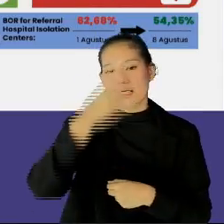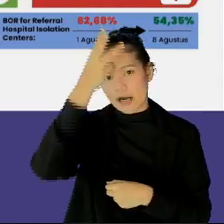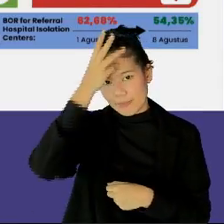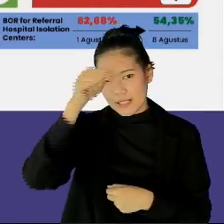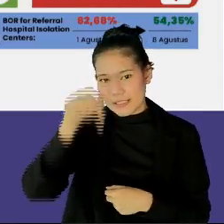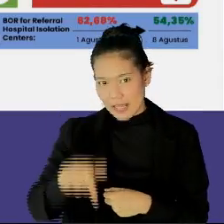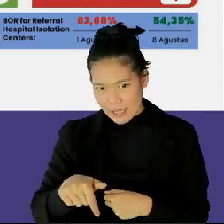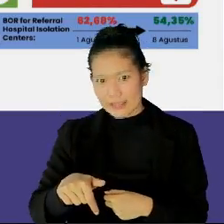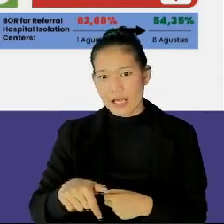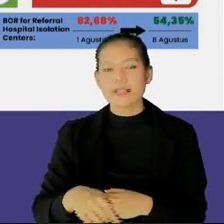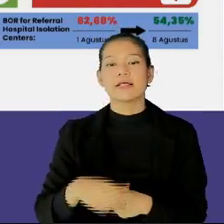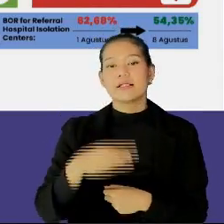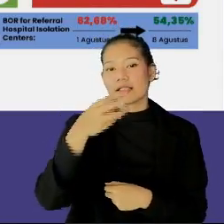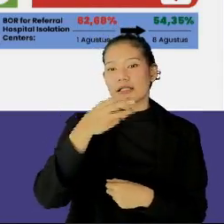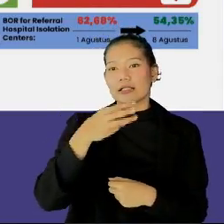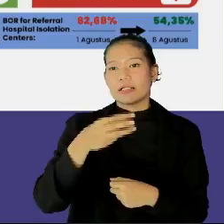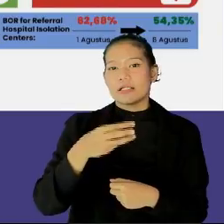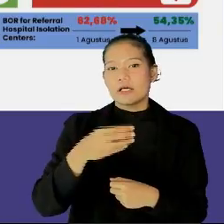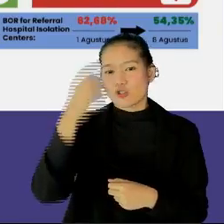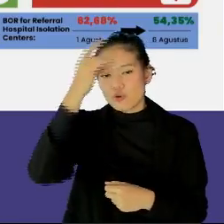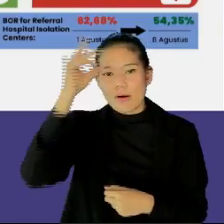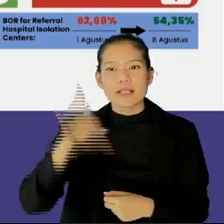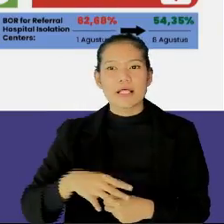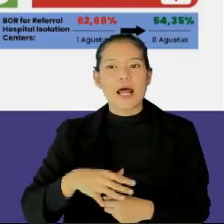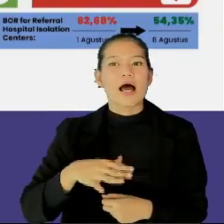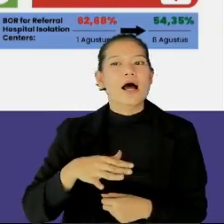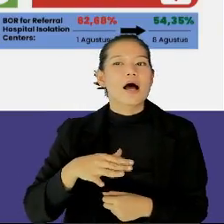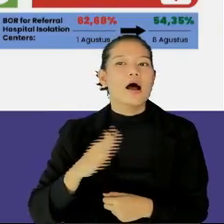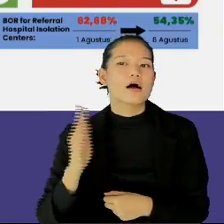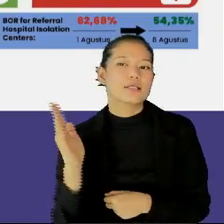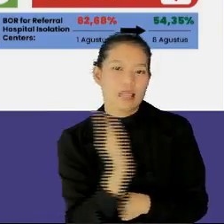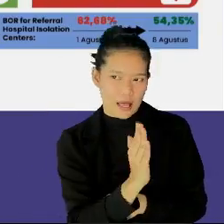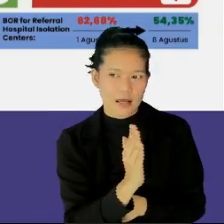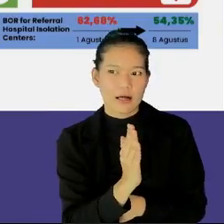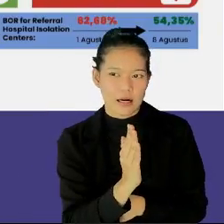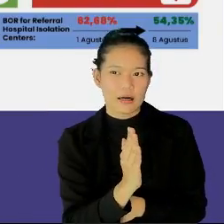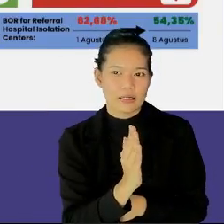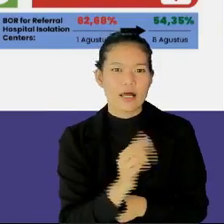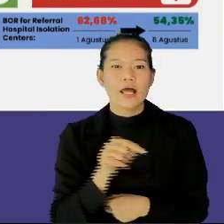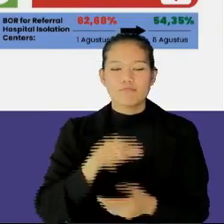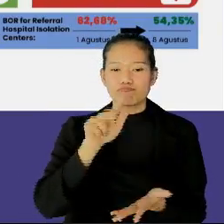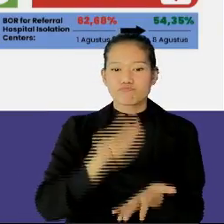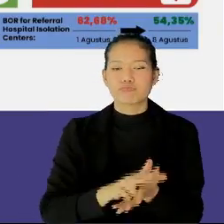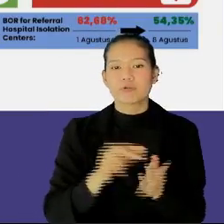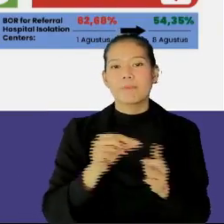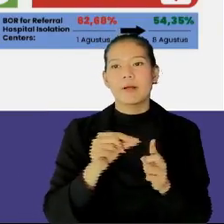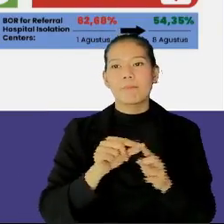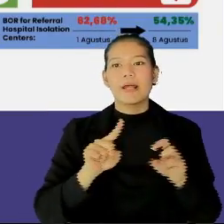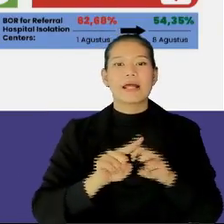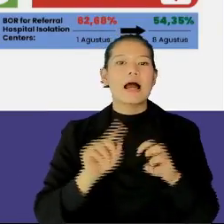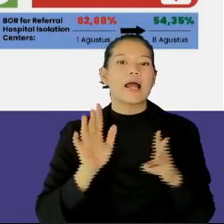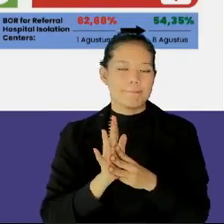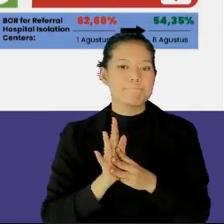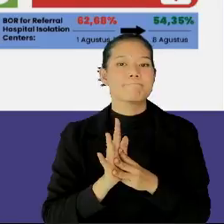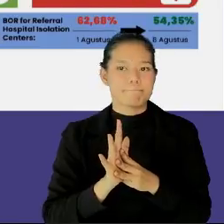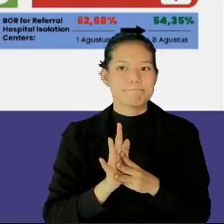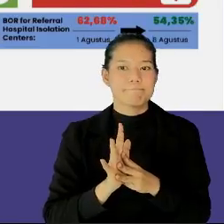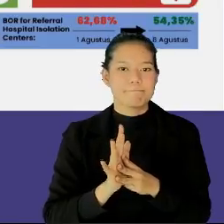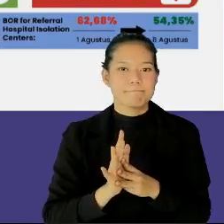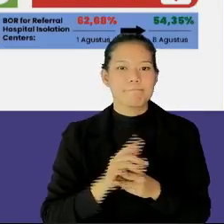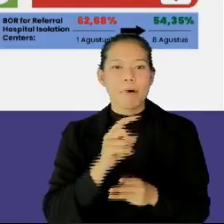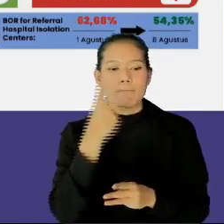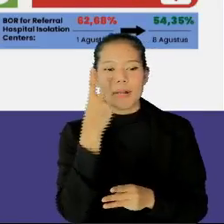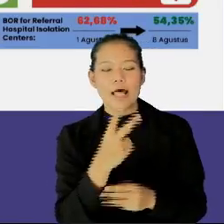Kalimantan, and also West Sumatra, also rank 2, 3, and 4 in terms of highest number of